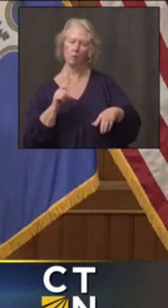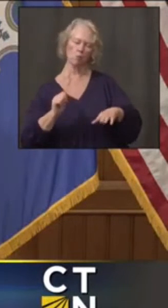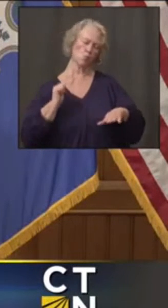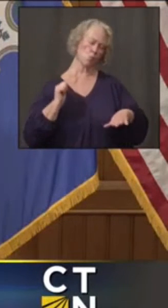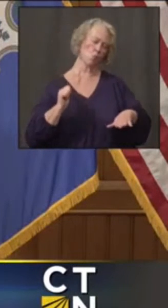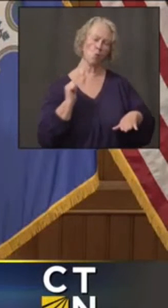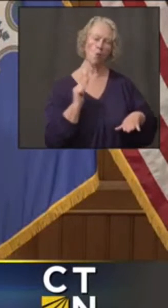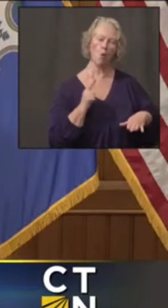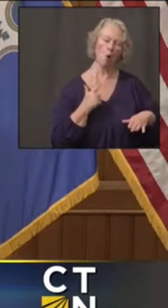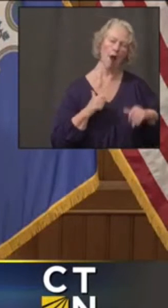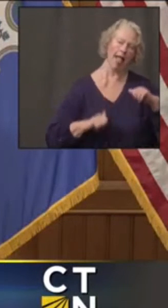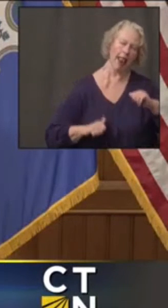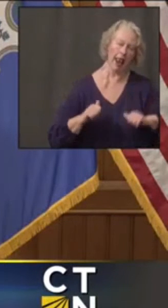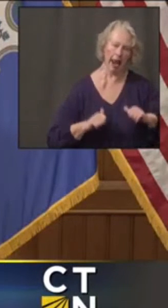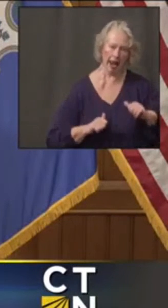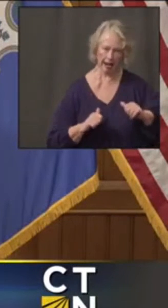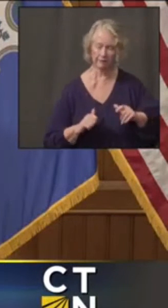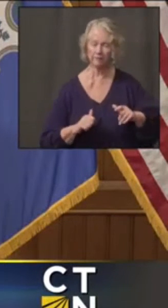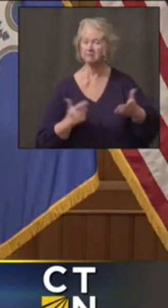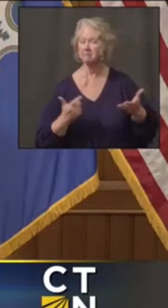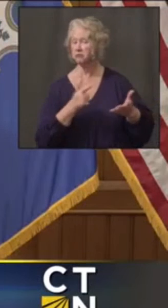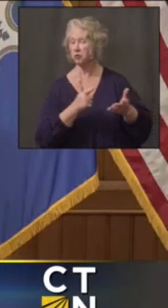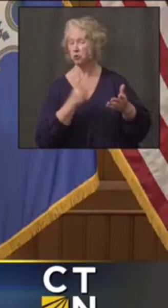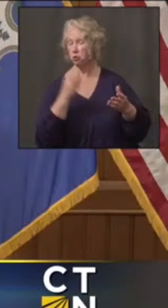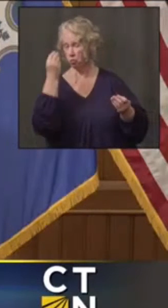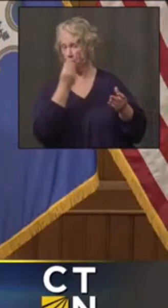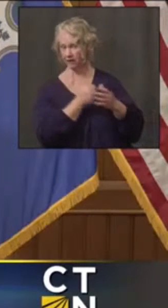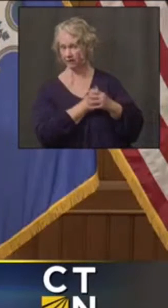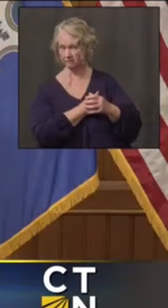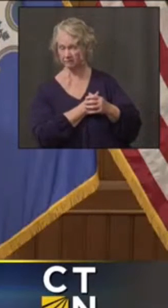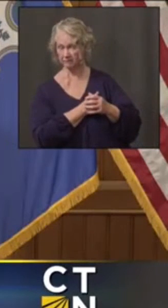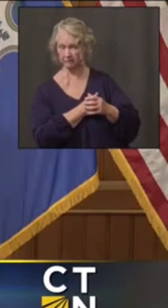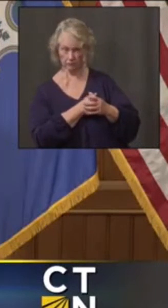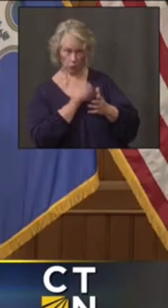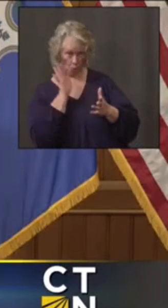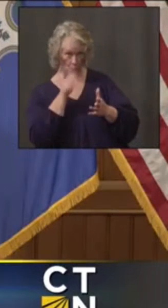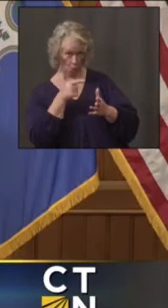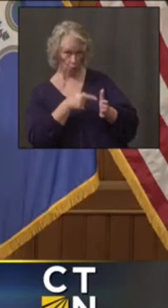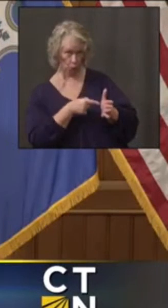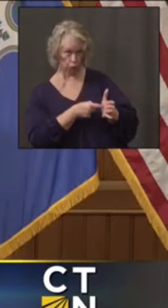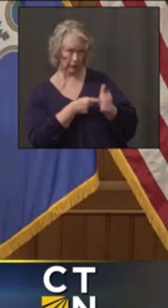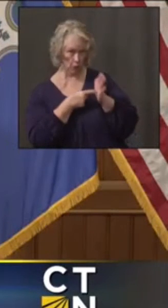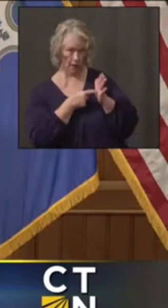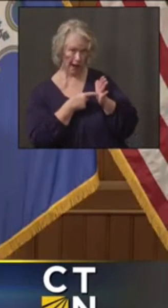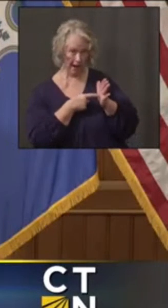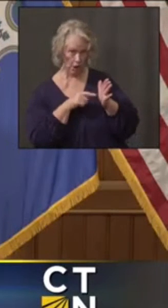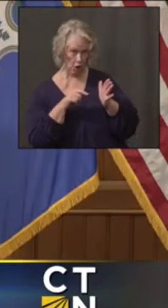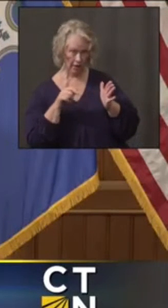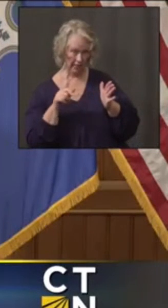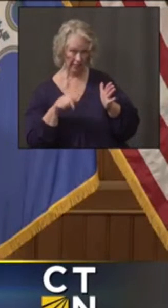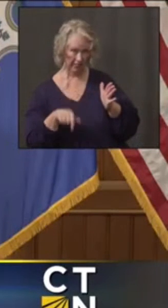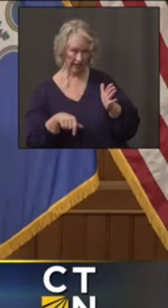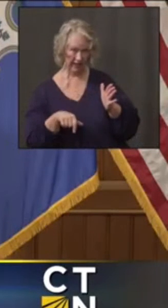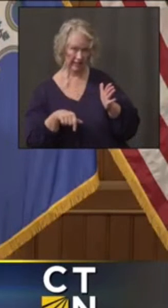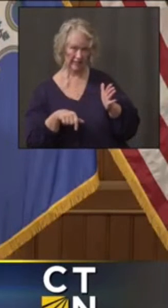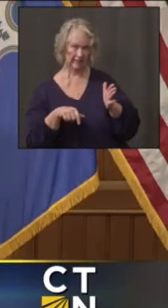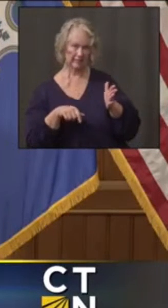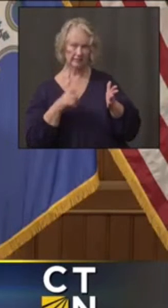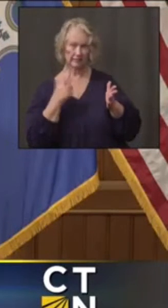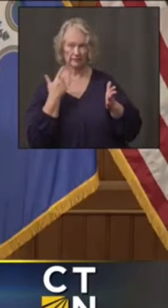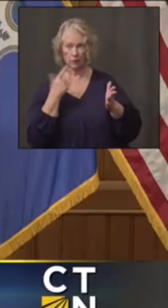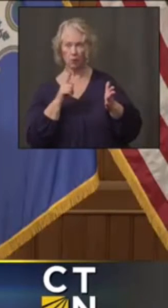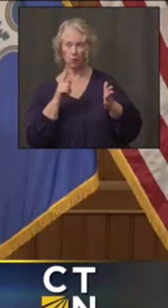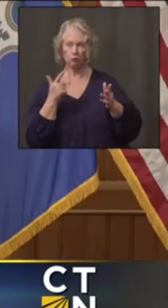aren't sure. Any thought that you would require this vaccination to get our numbers down and get